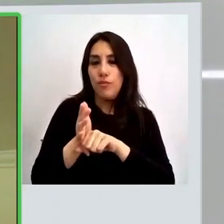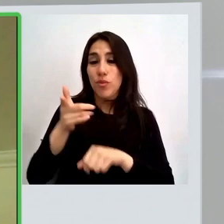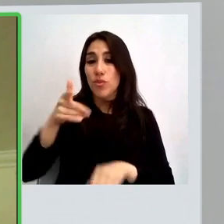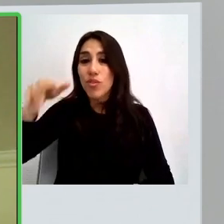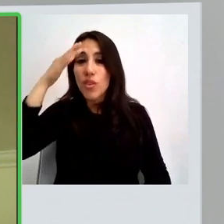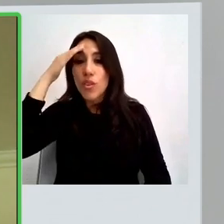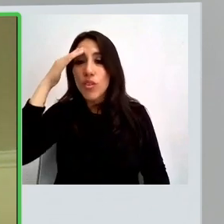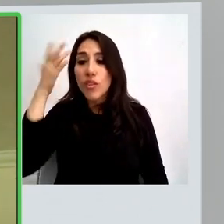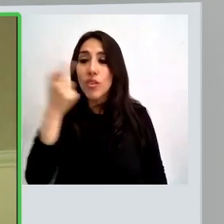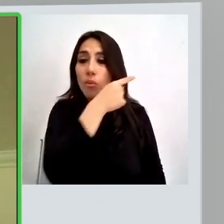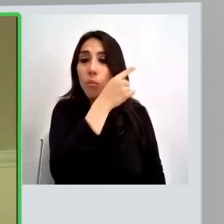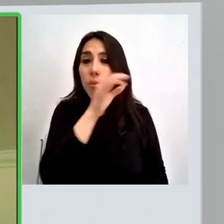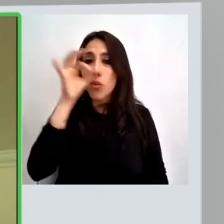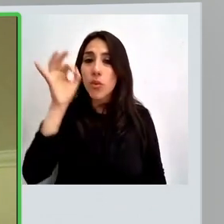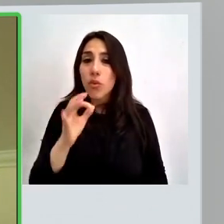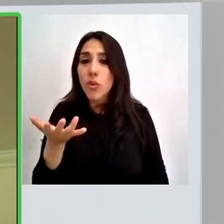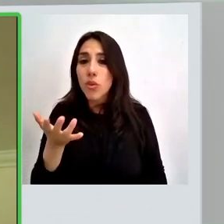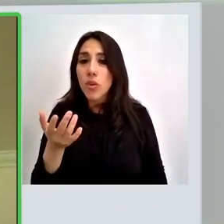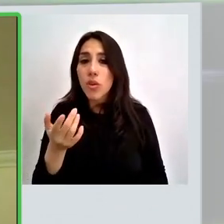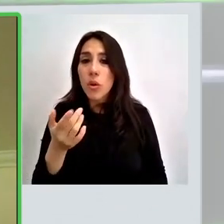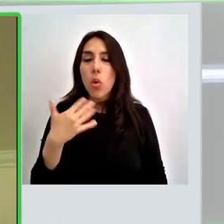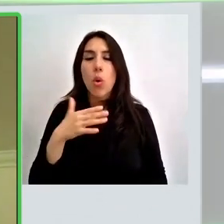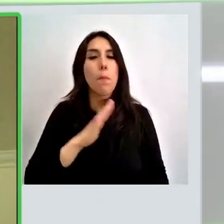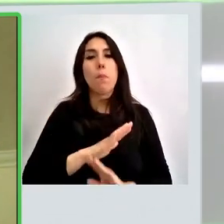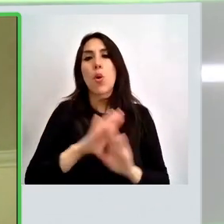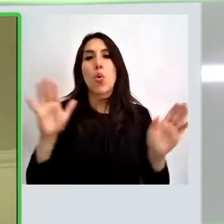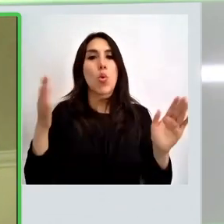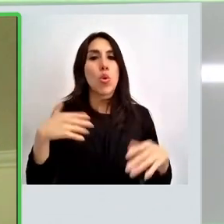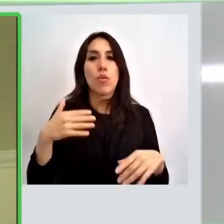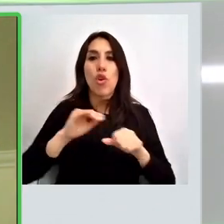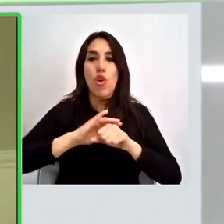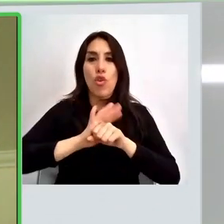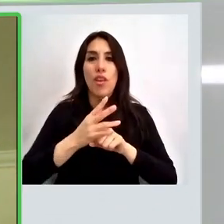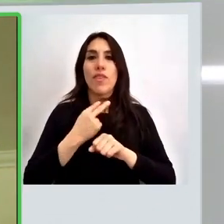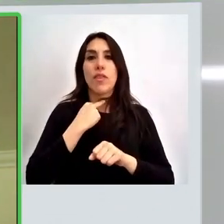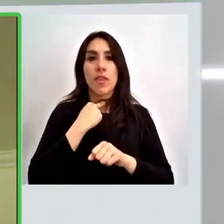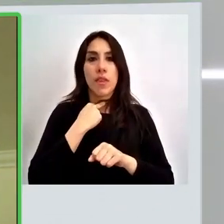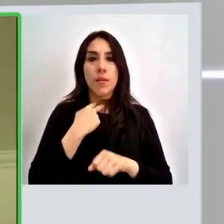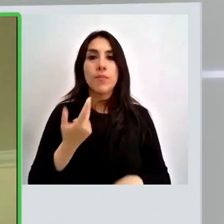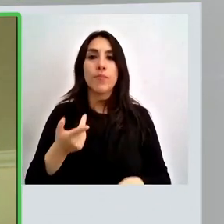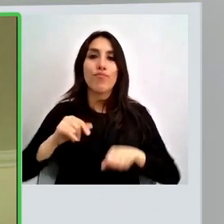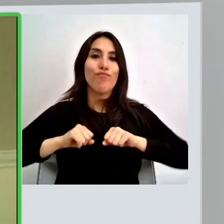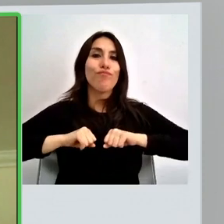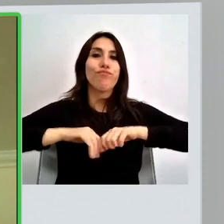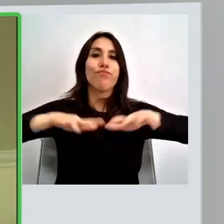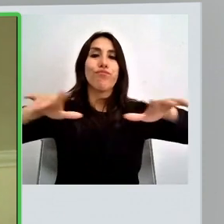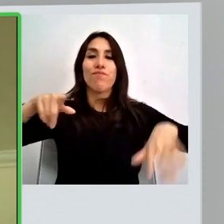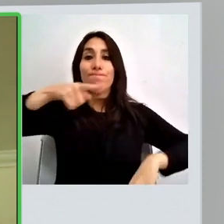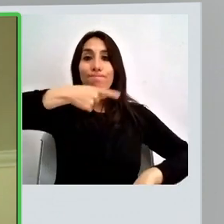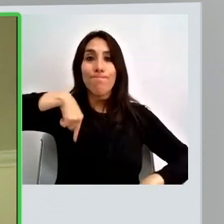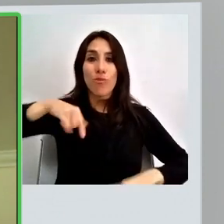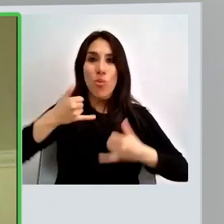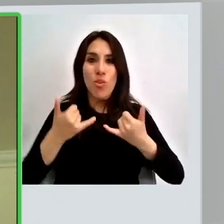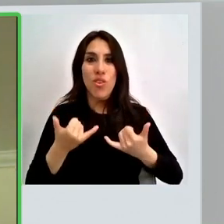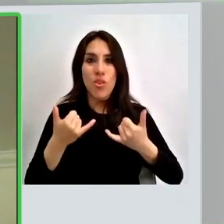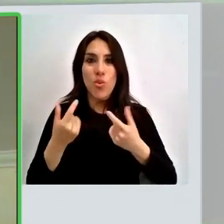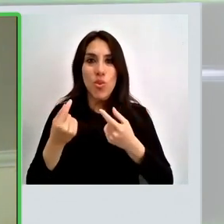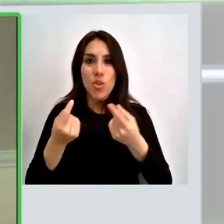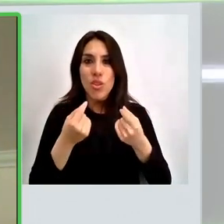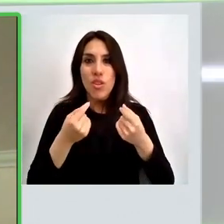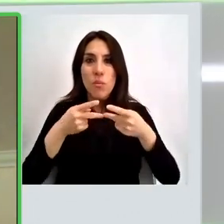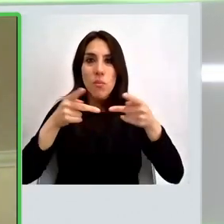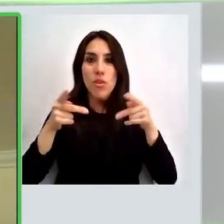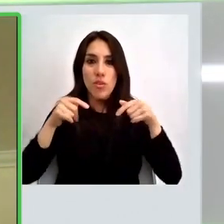what we are doing at the Harkin Institute, which I established when I left the Senate, and if you have